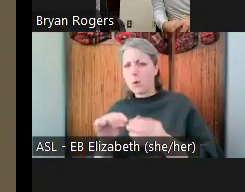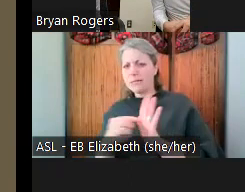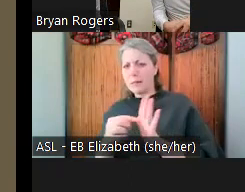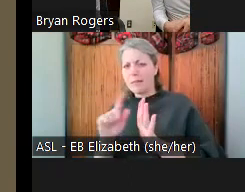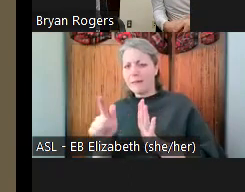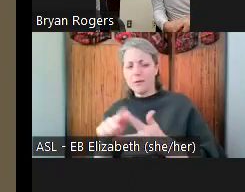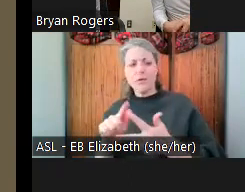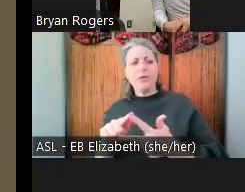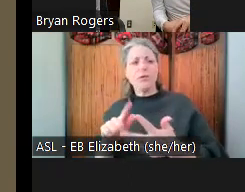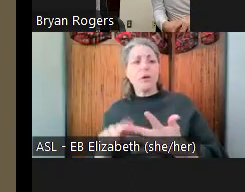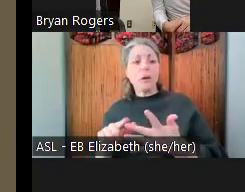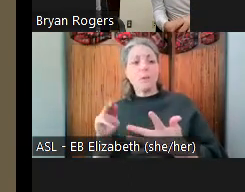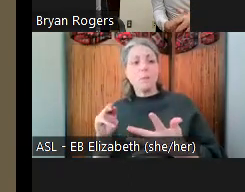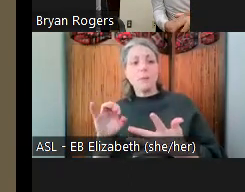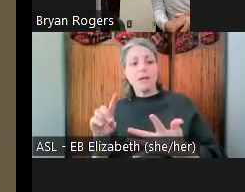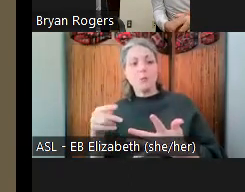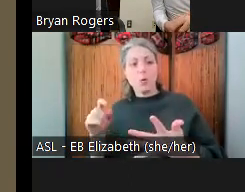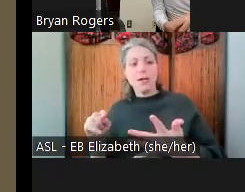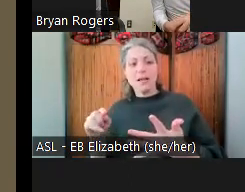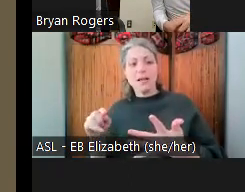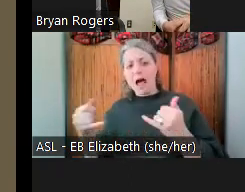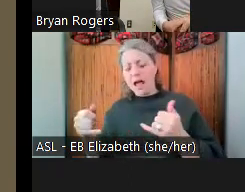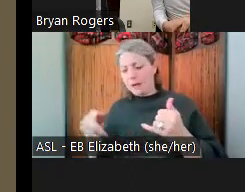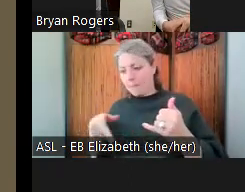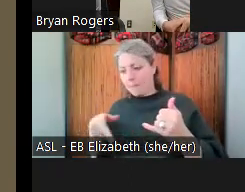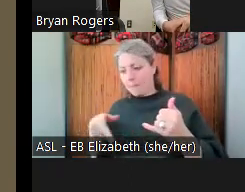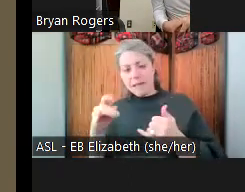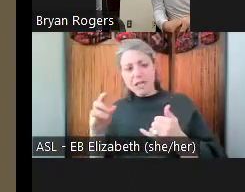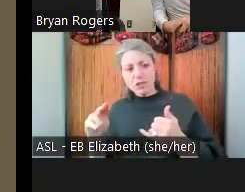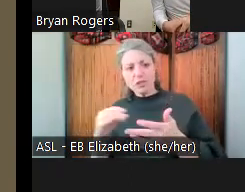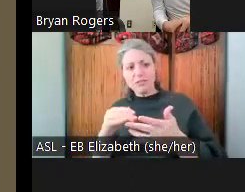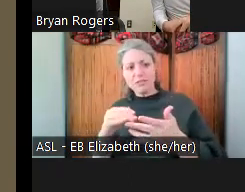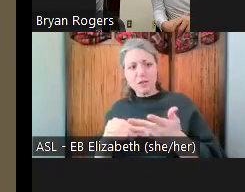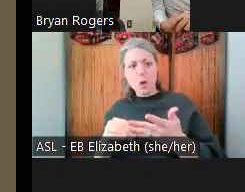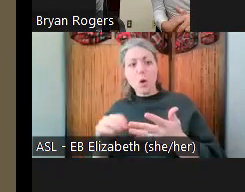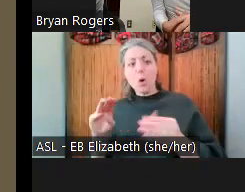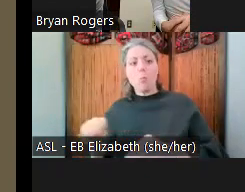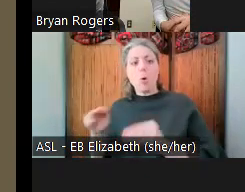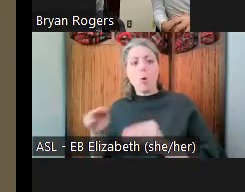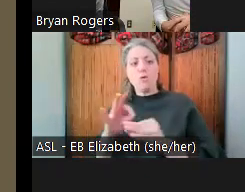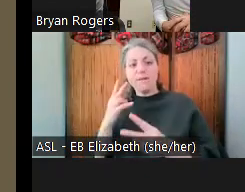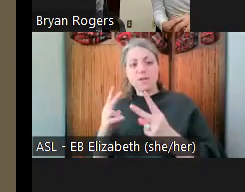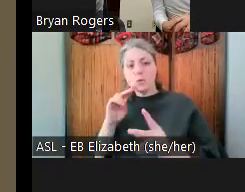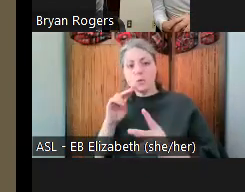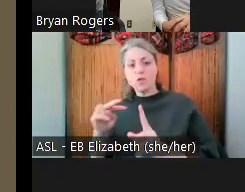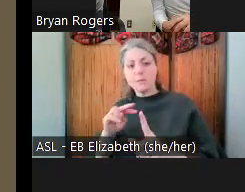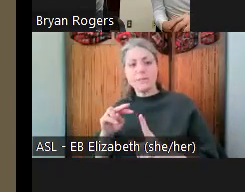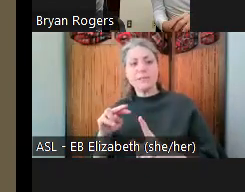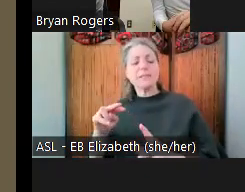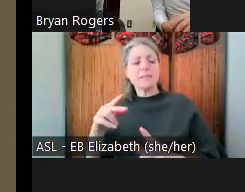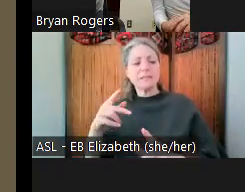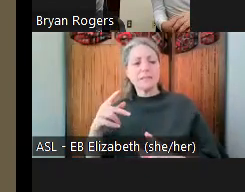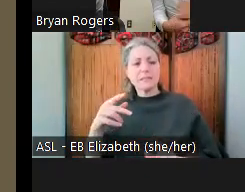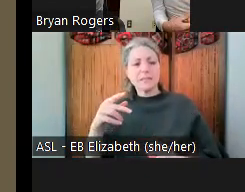afterwards. The line bisection assessment, the motor-free visual perceptual test, and then the